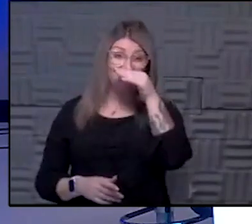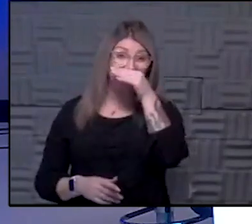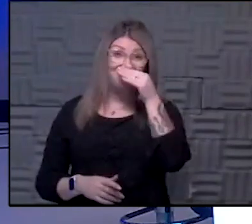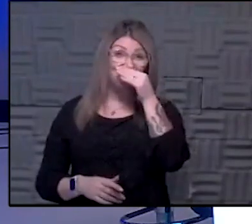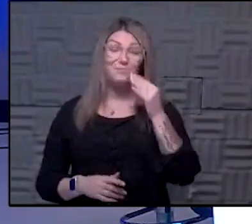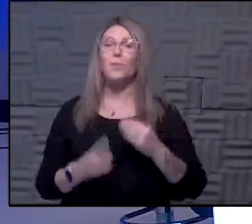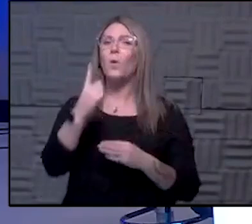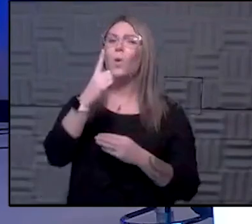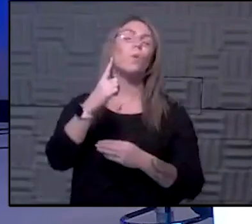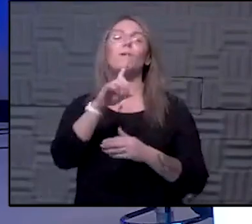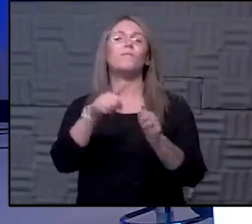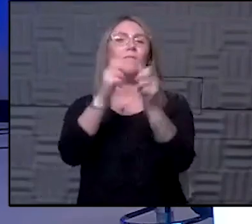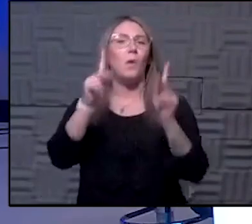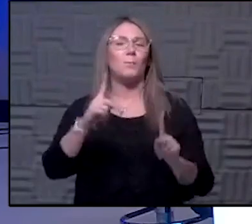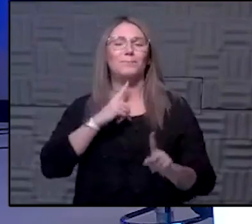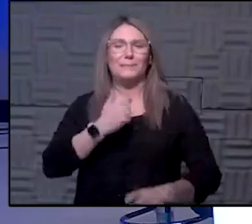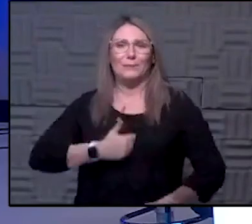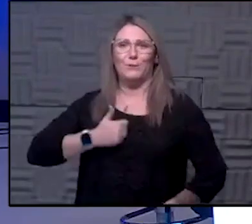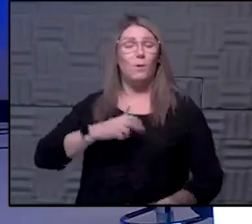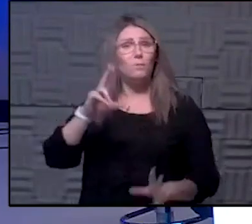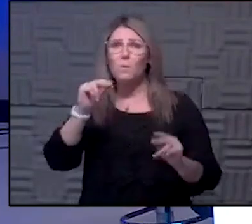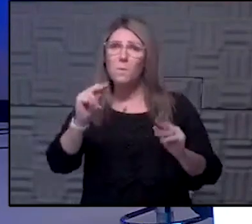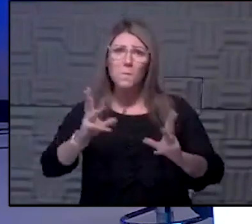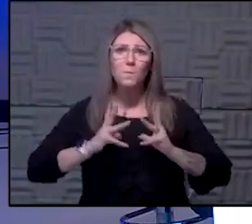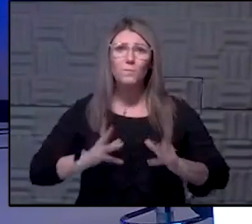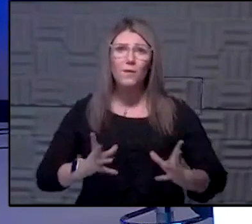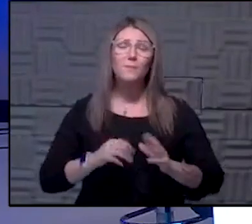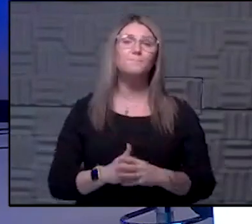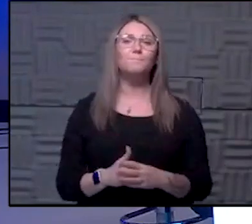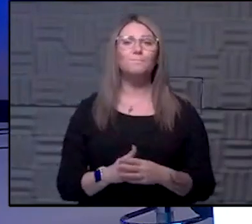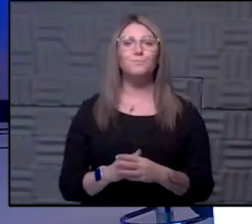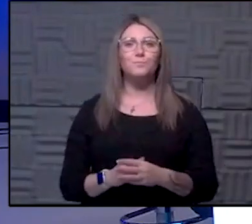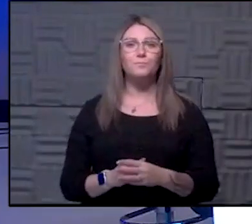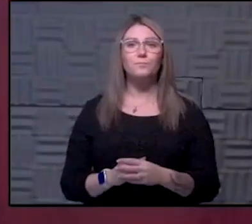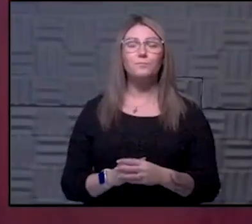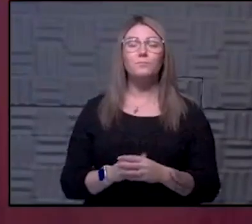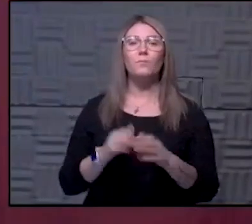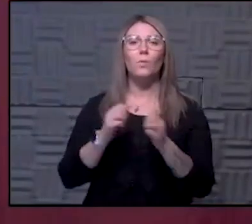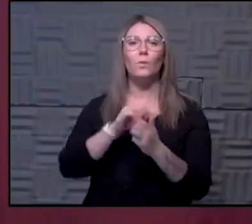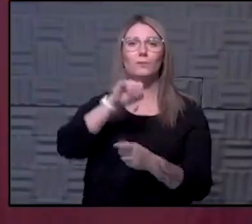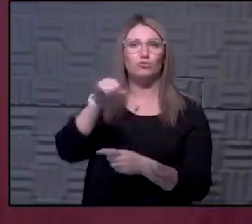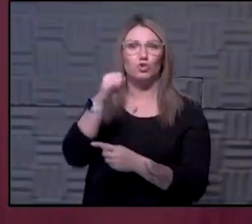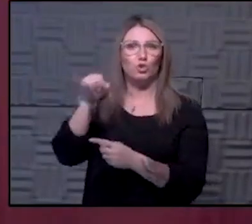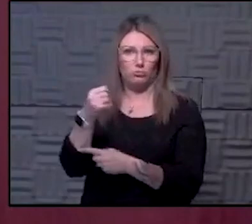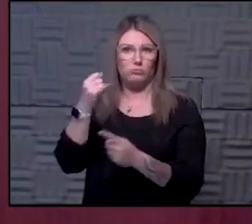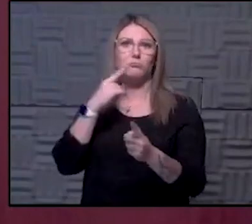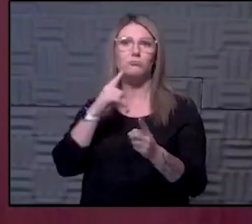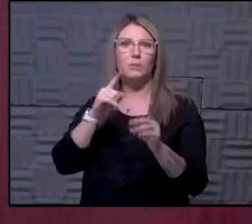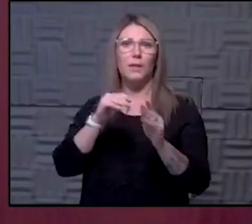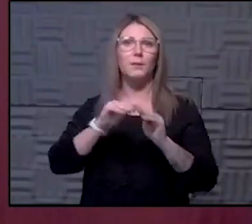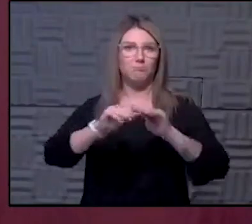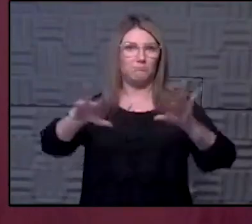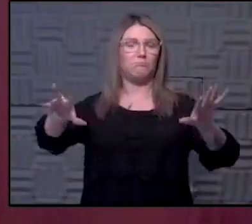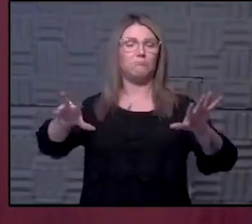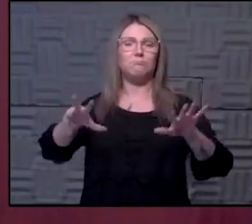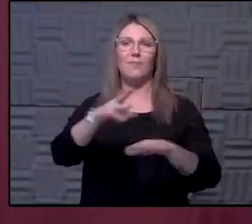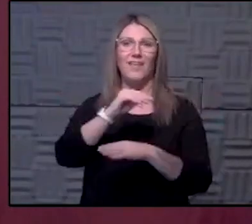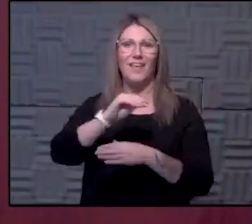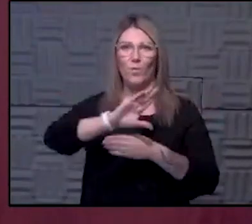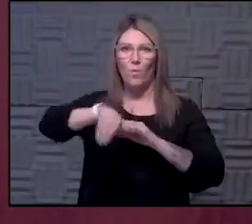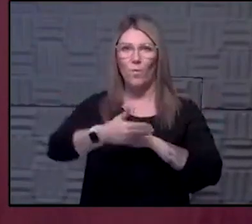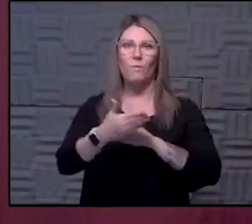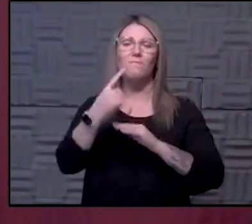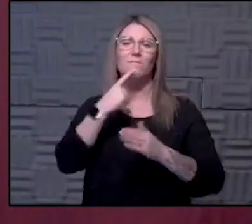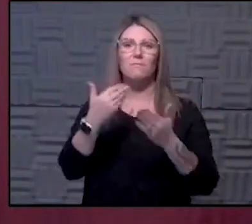I had one quick follow-up too. I Please. apologize. No, you're good. You know, with J&J coming out today, and they're being sent overnight, and that new vaccine is